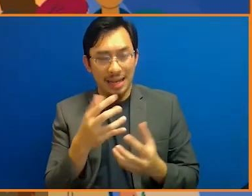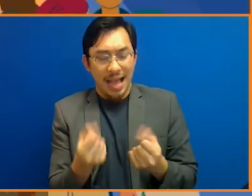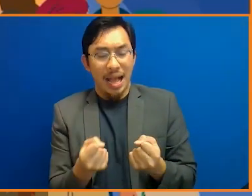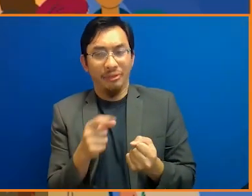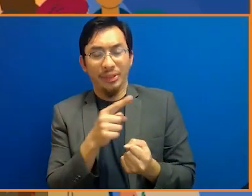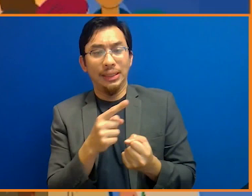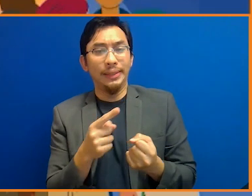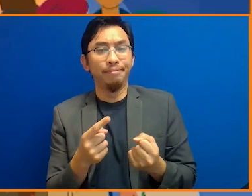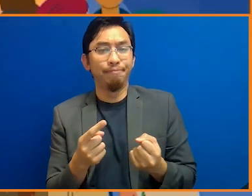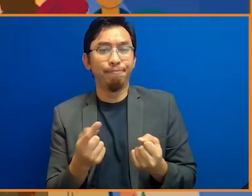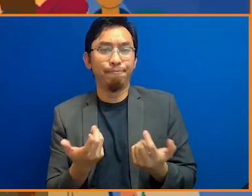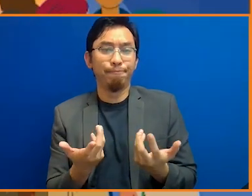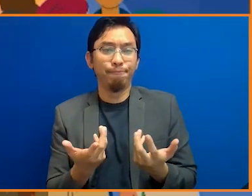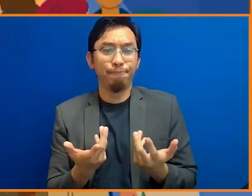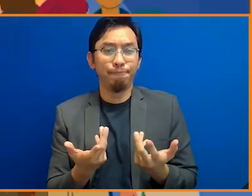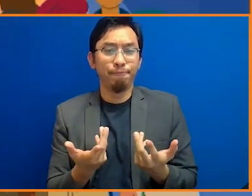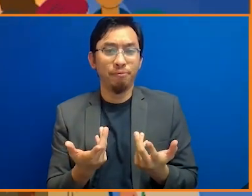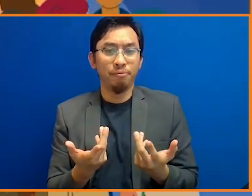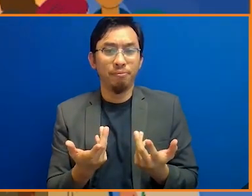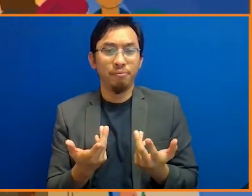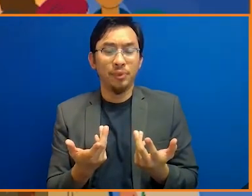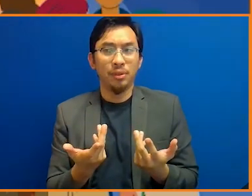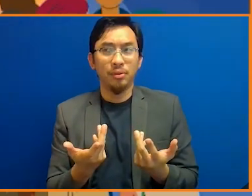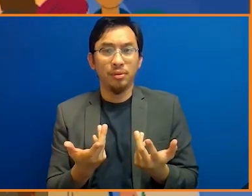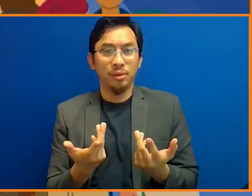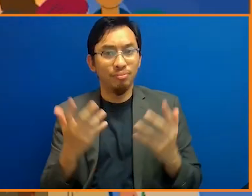and also in Japan, we also have such kind of